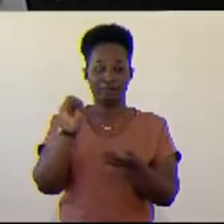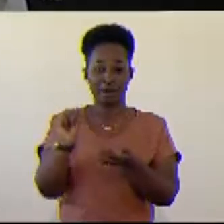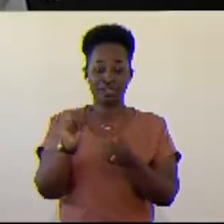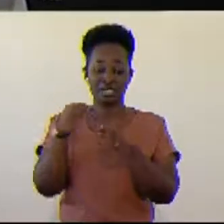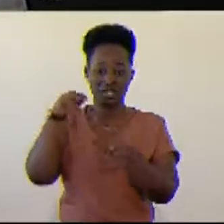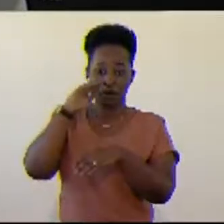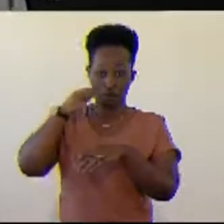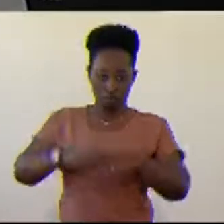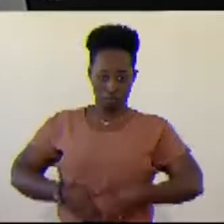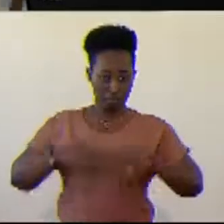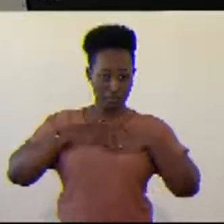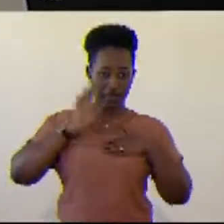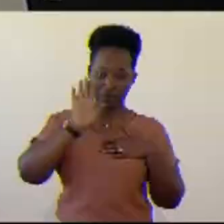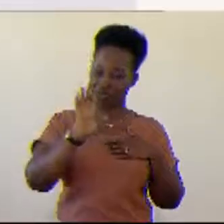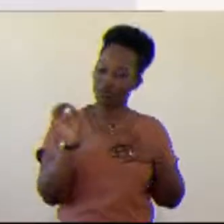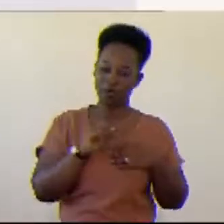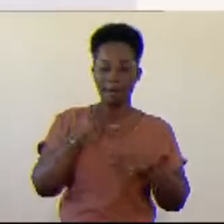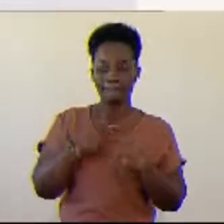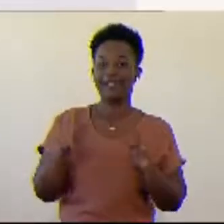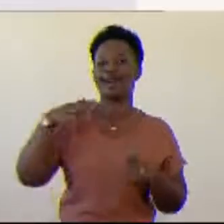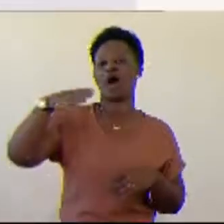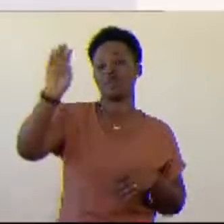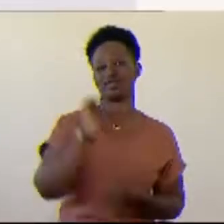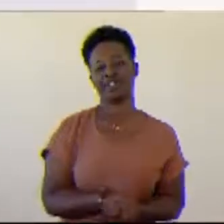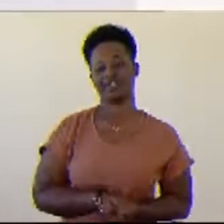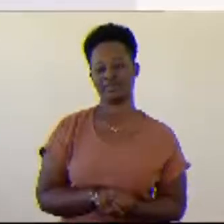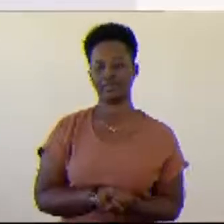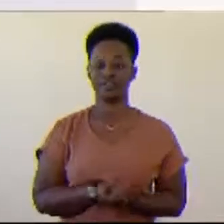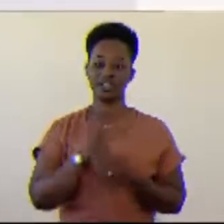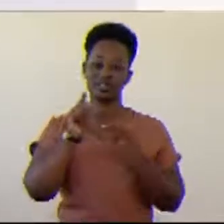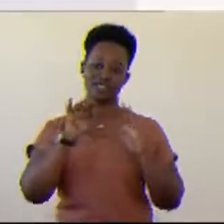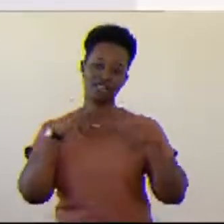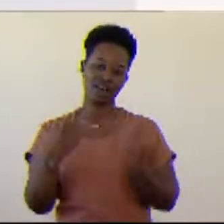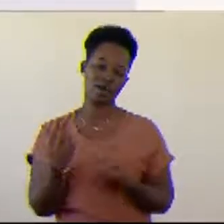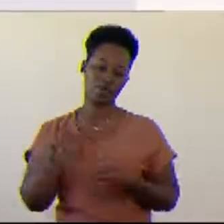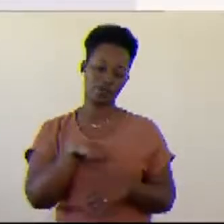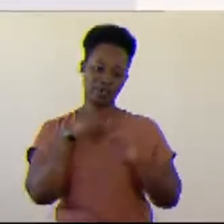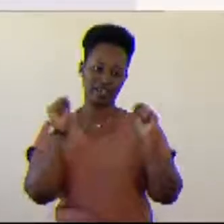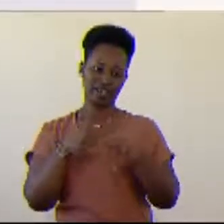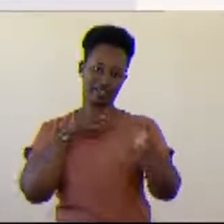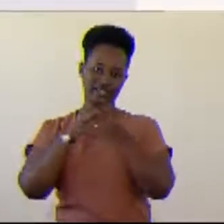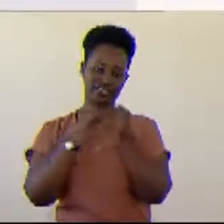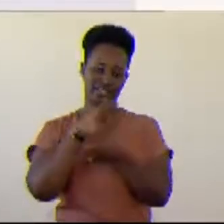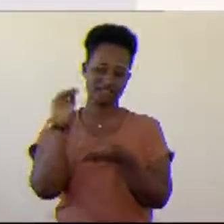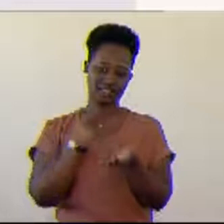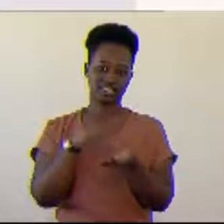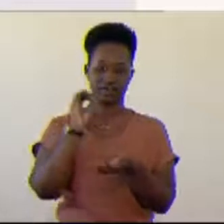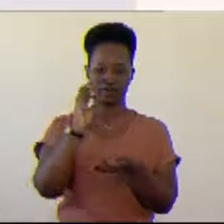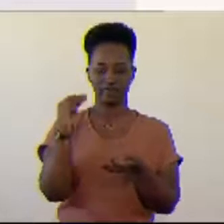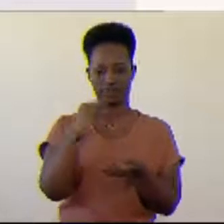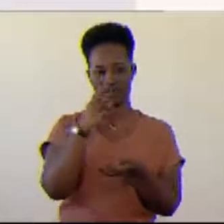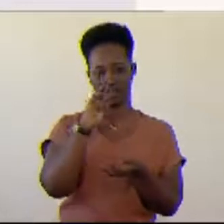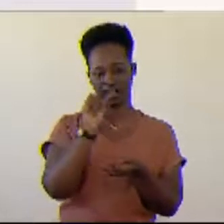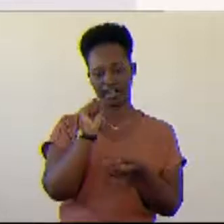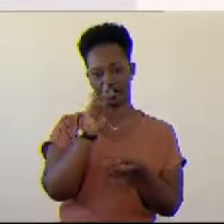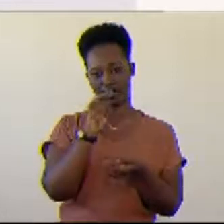outside. So that is basically how we can determine center of gravity of regular lamina.